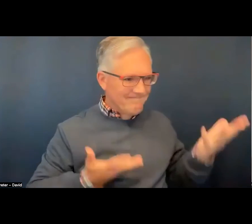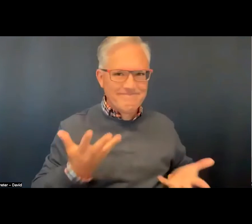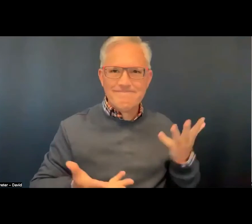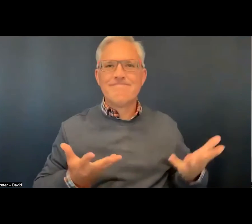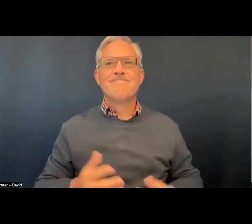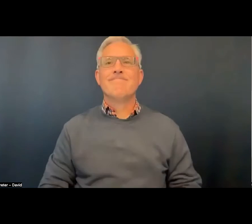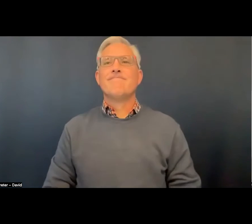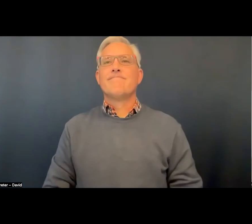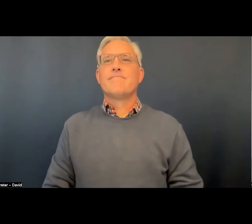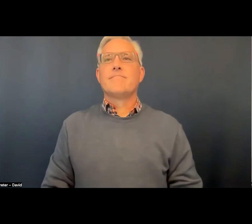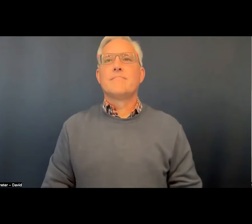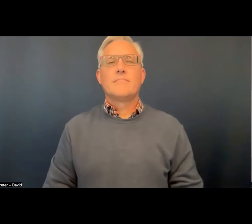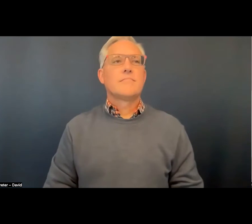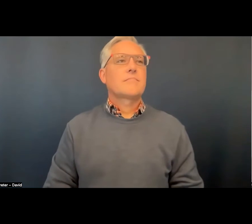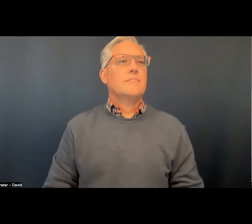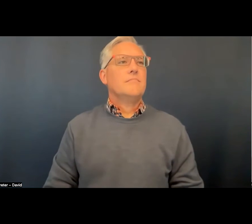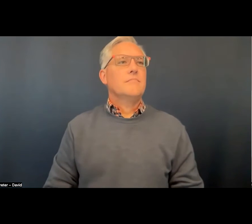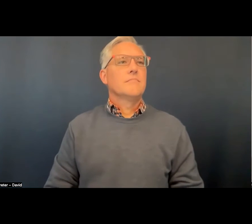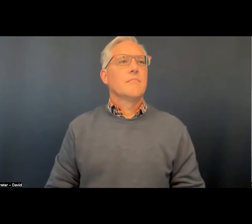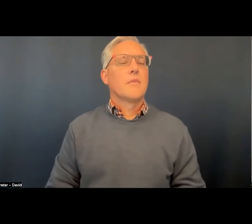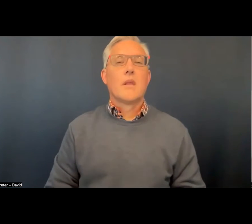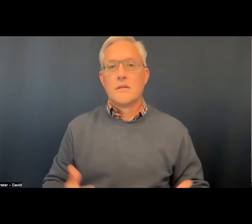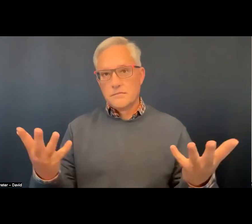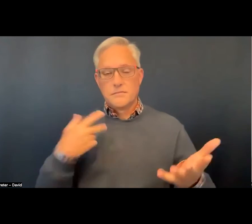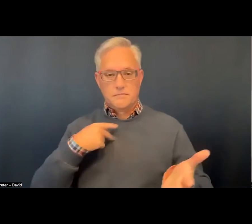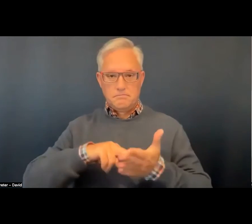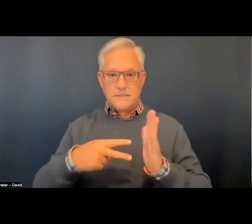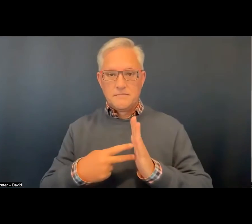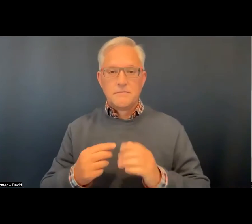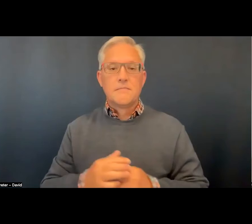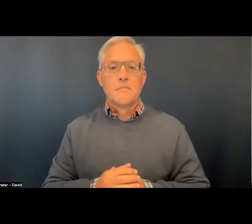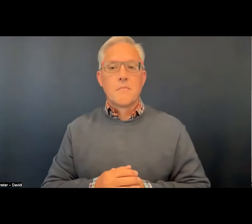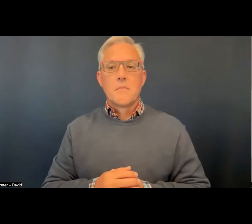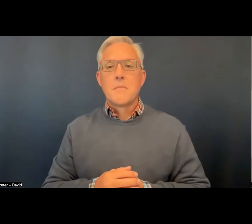unexploited. What I mean by that is that we